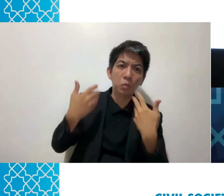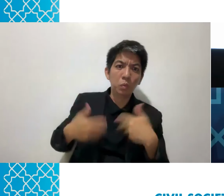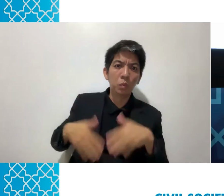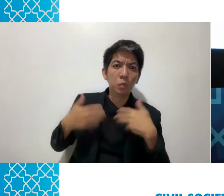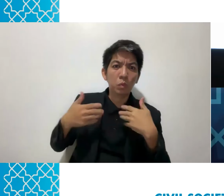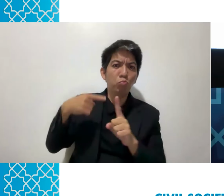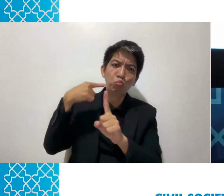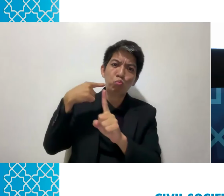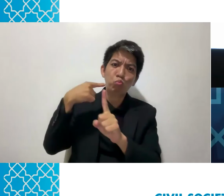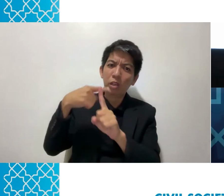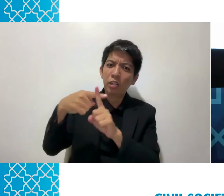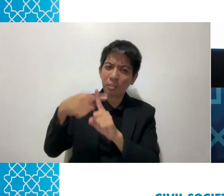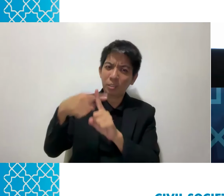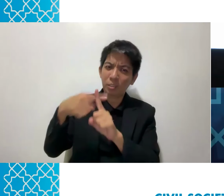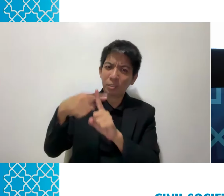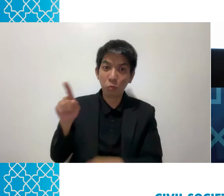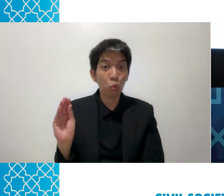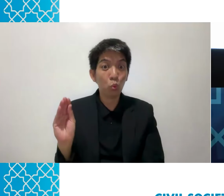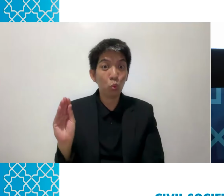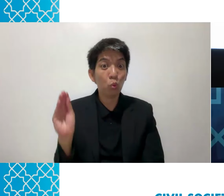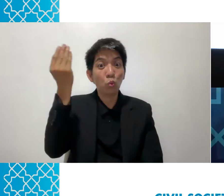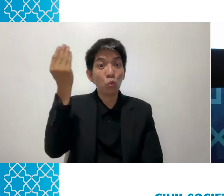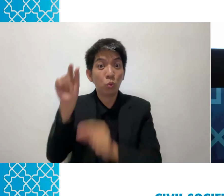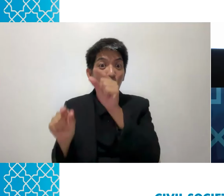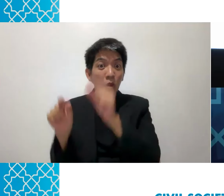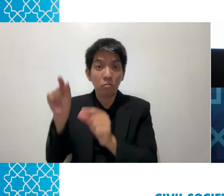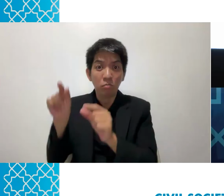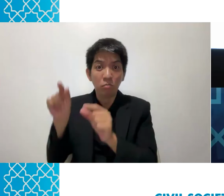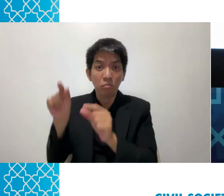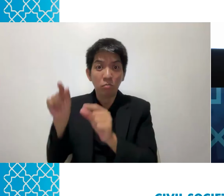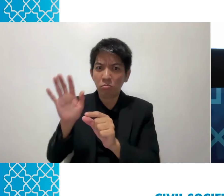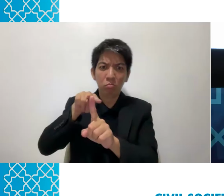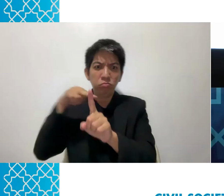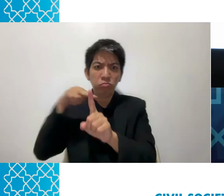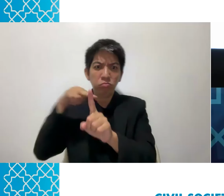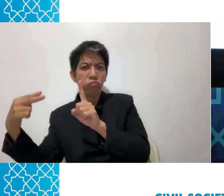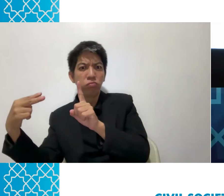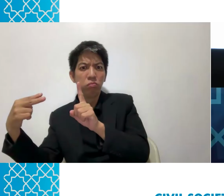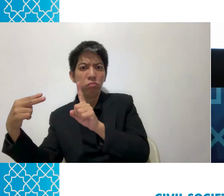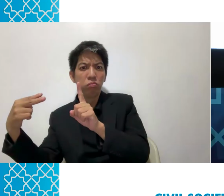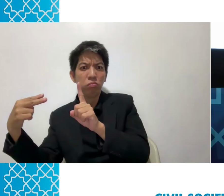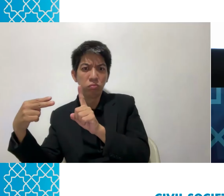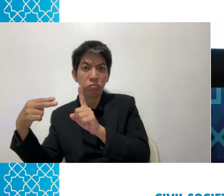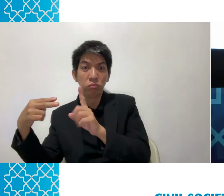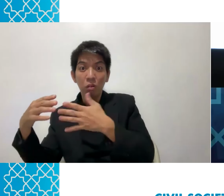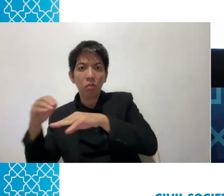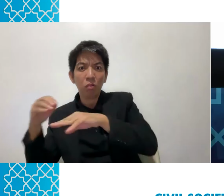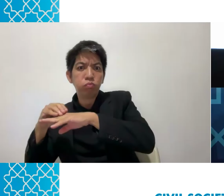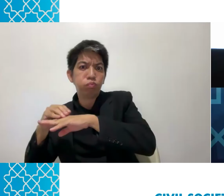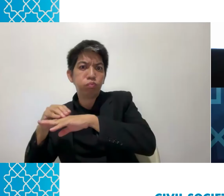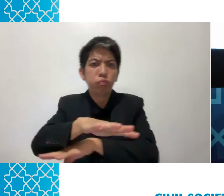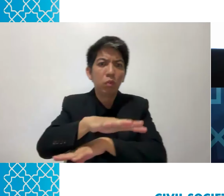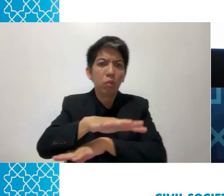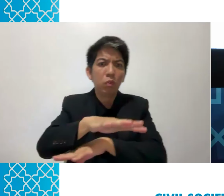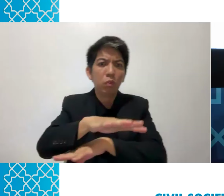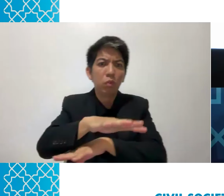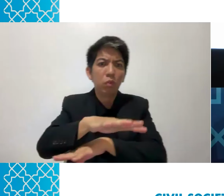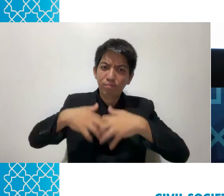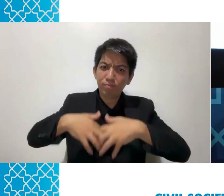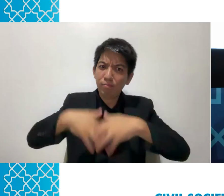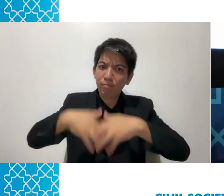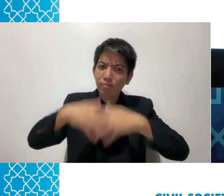about infrastructure investments, which would last long. So, and they will be the ones which would